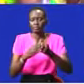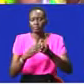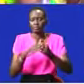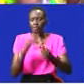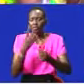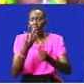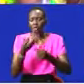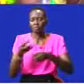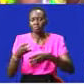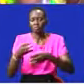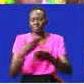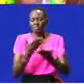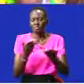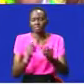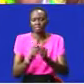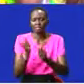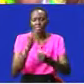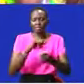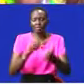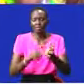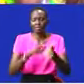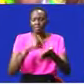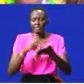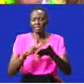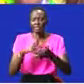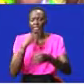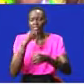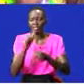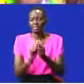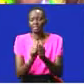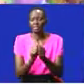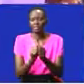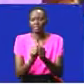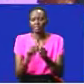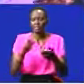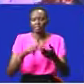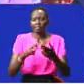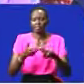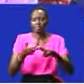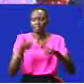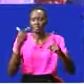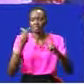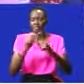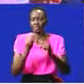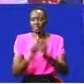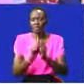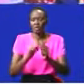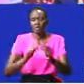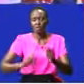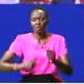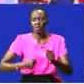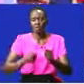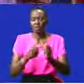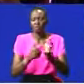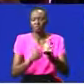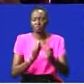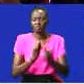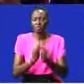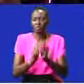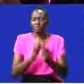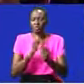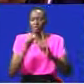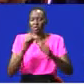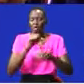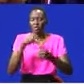factors or the rising cases of teenage pregnancies are basically in relation to defilement cases that we are talking about